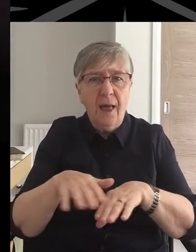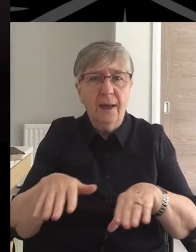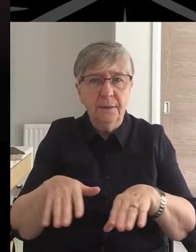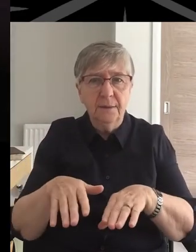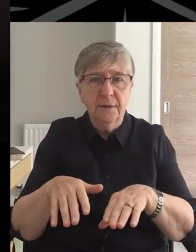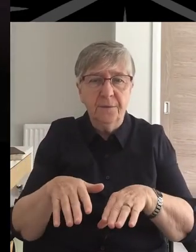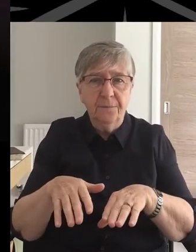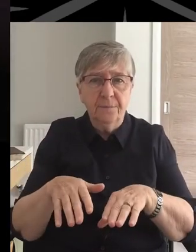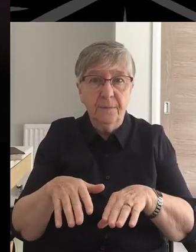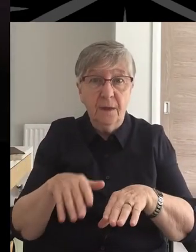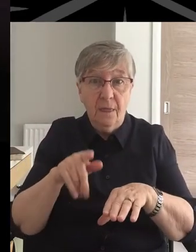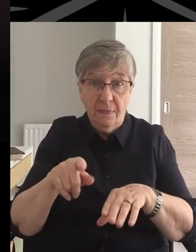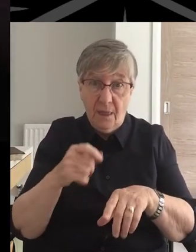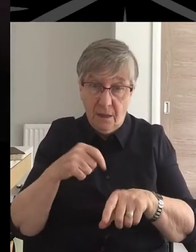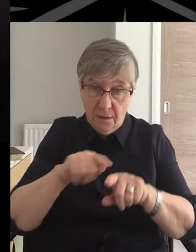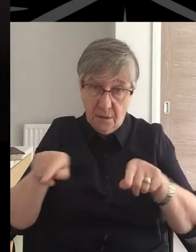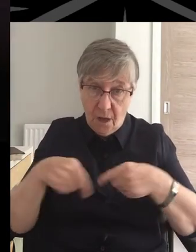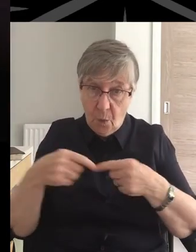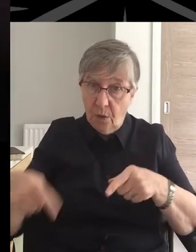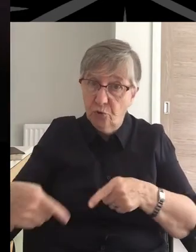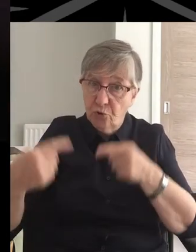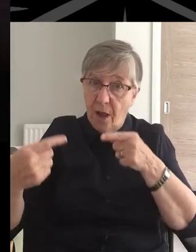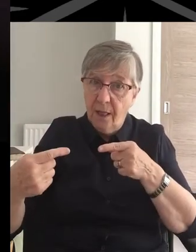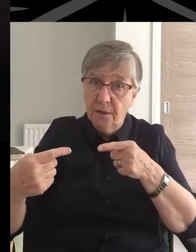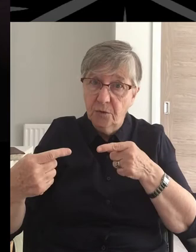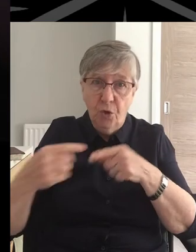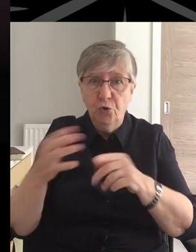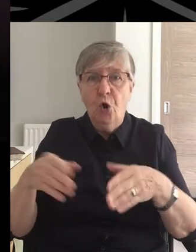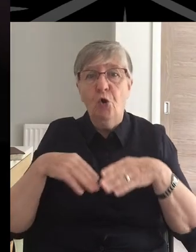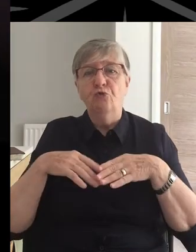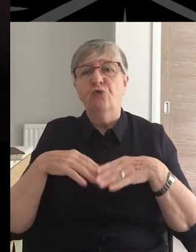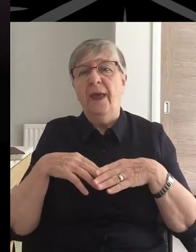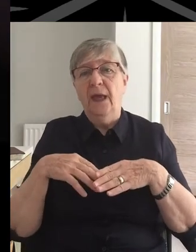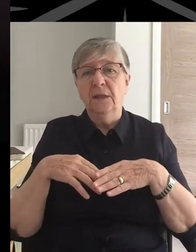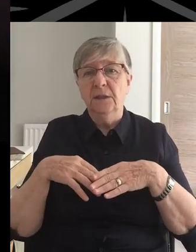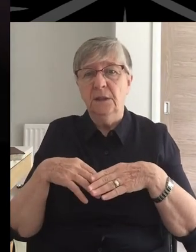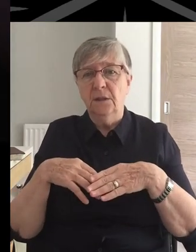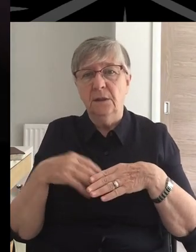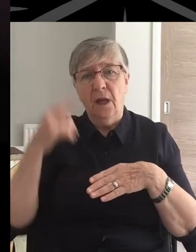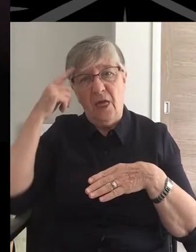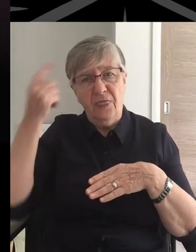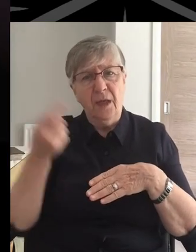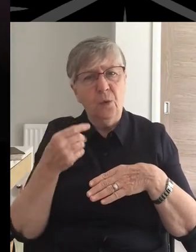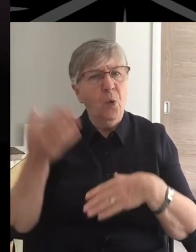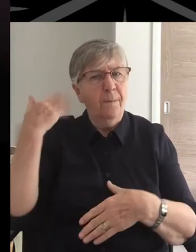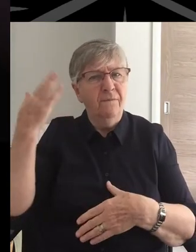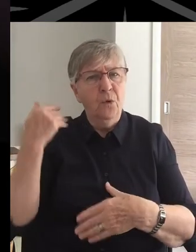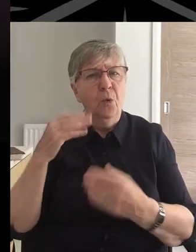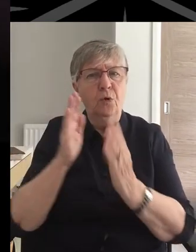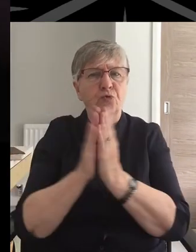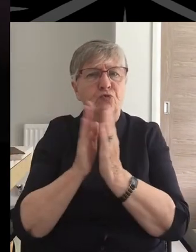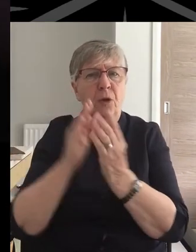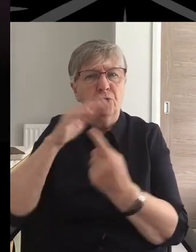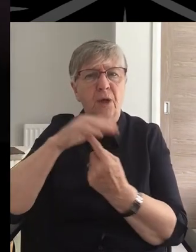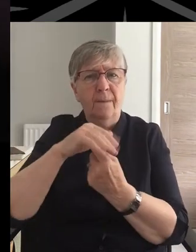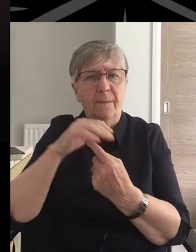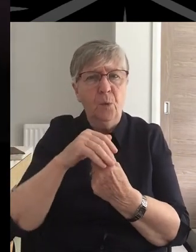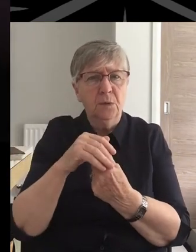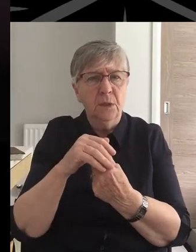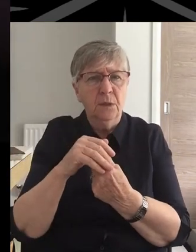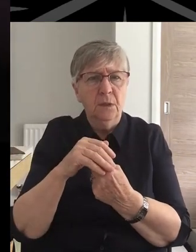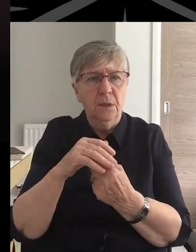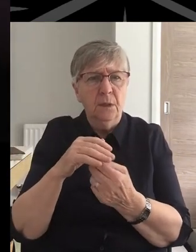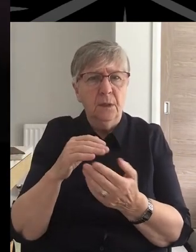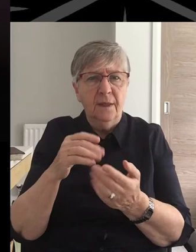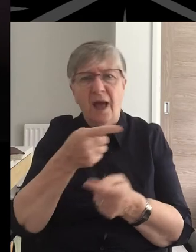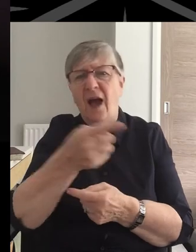That's the call and the challenge for us. Not to rest and rely on what used to be, what might have been, not expecting the tide to turn so that